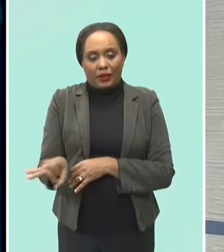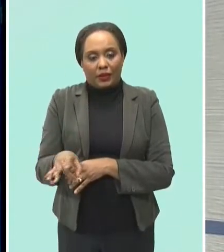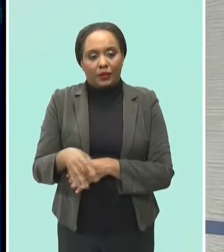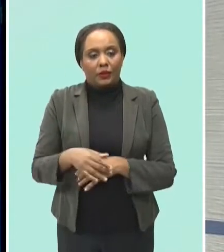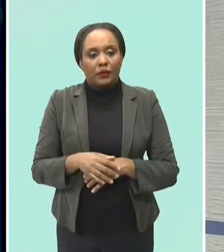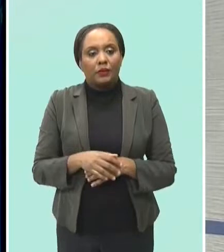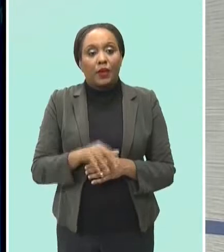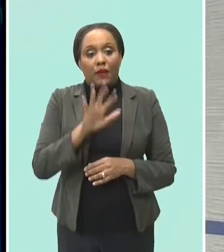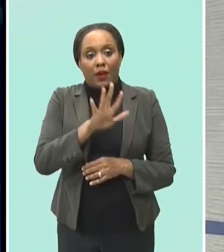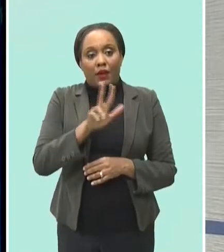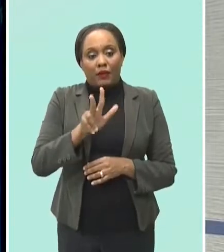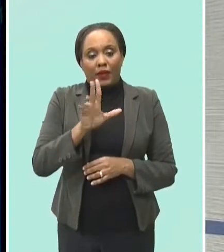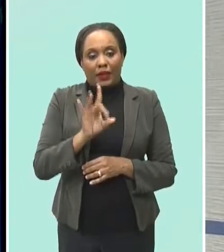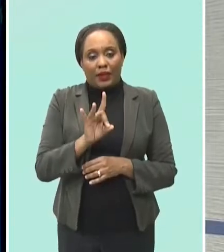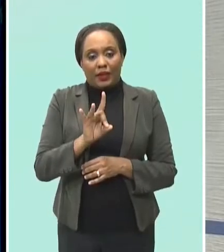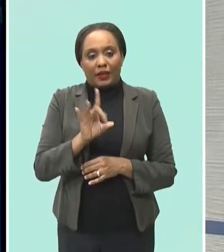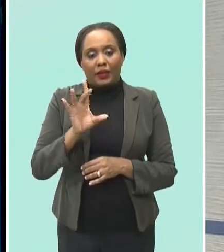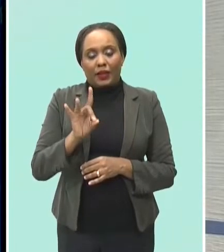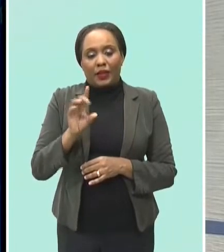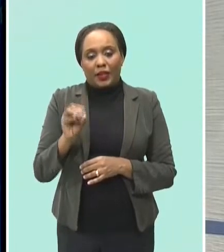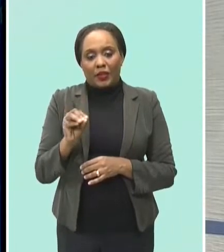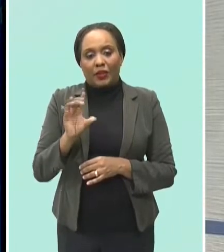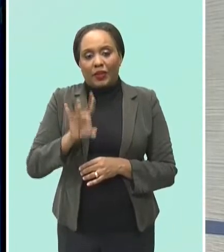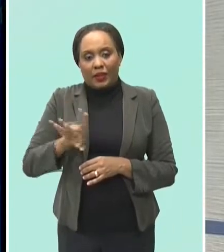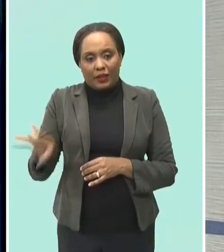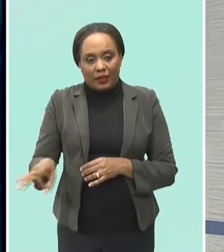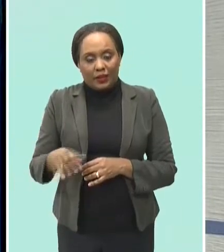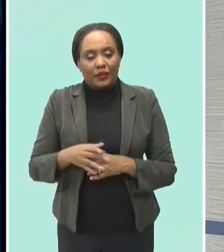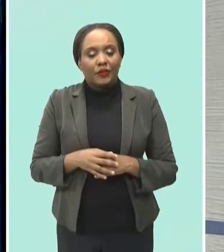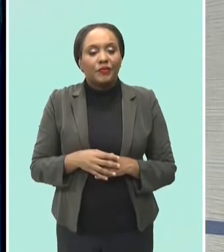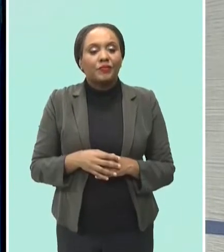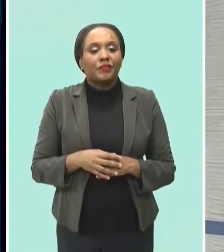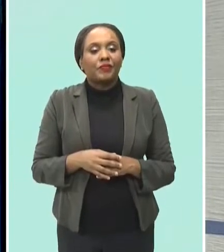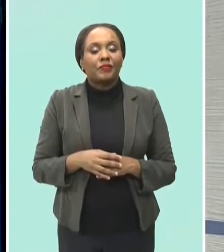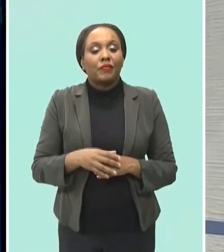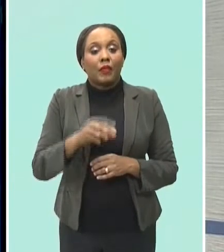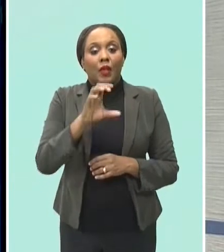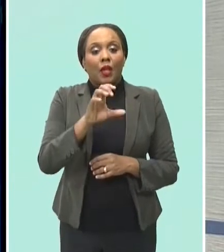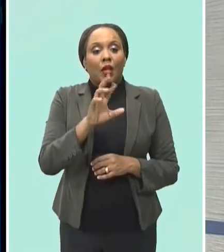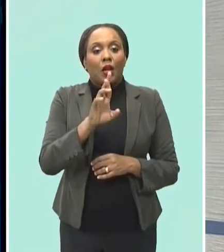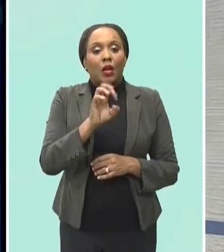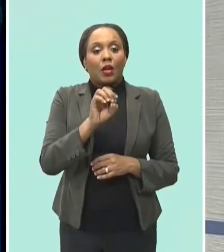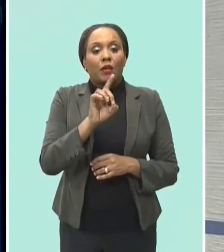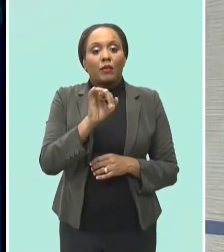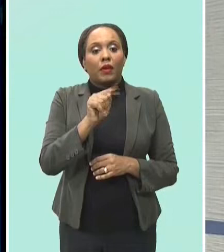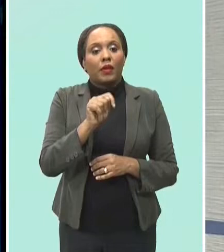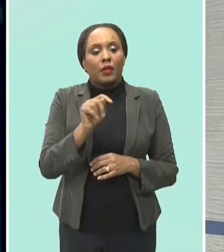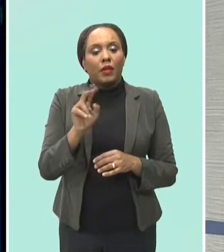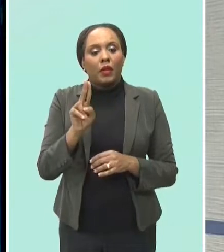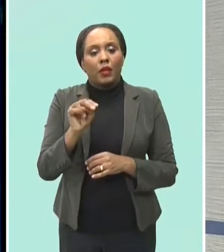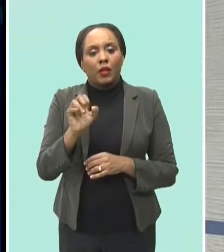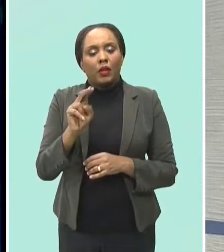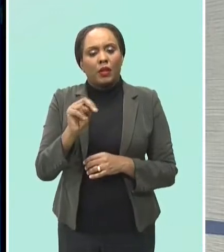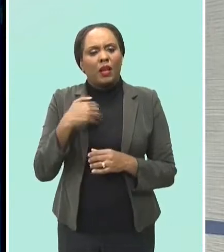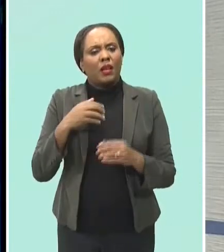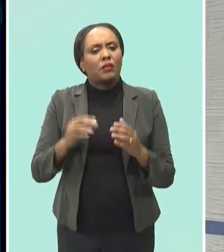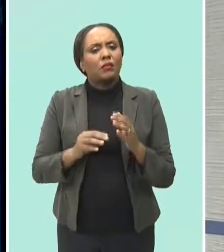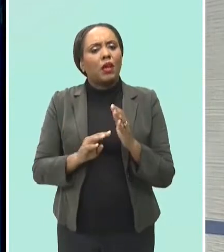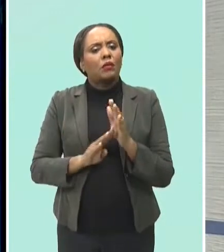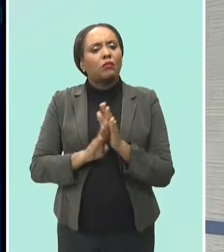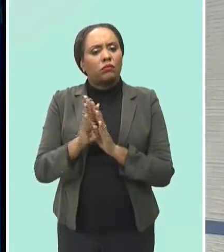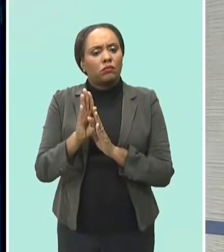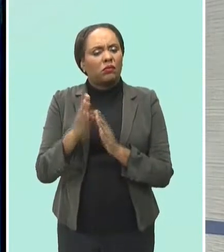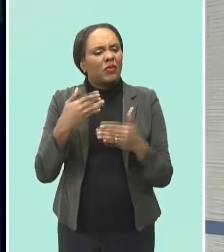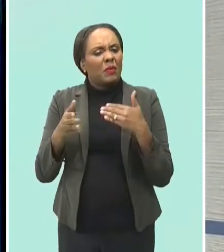538-8088. The local credit union sector has managed to record growth despite the economic challenges facing the